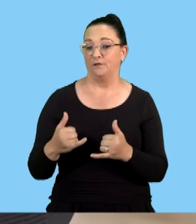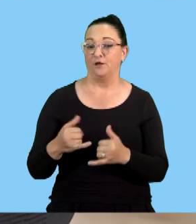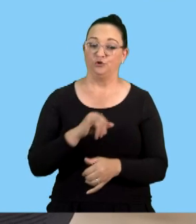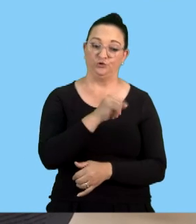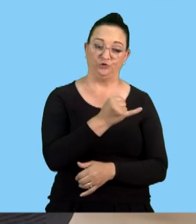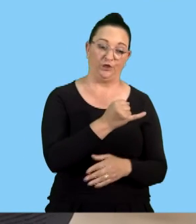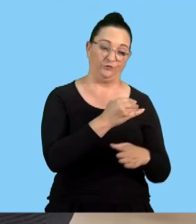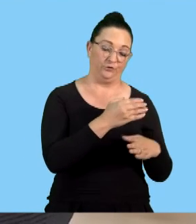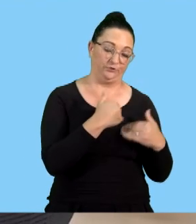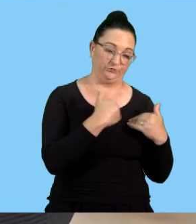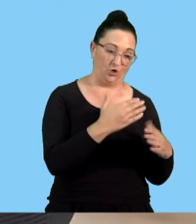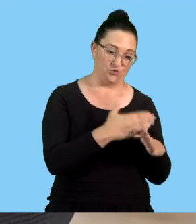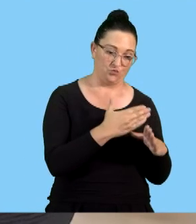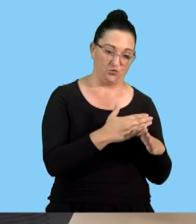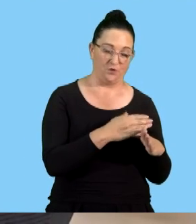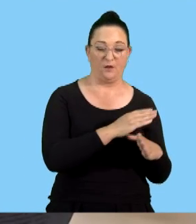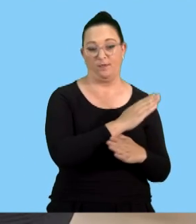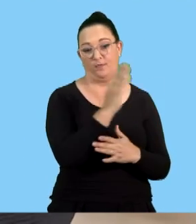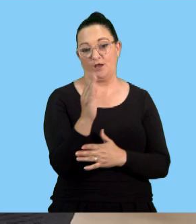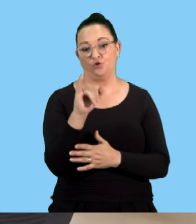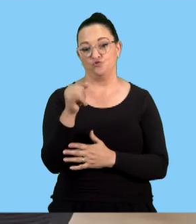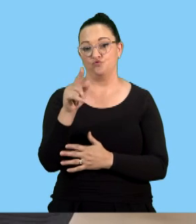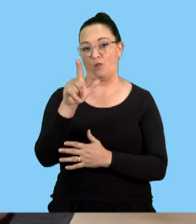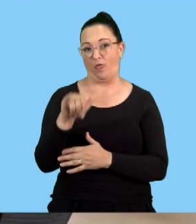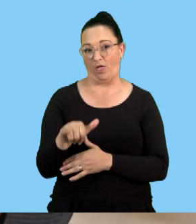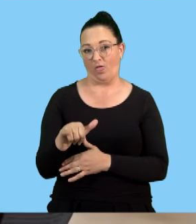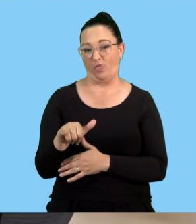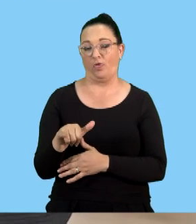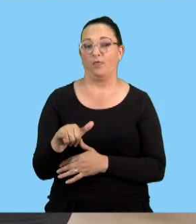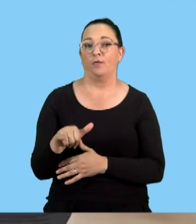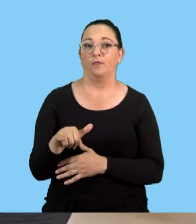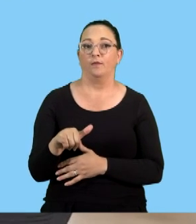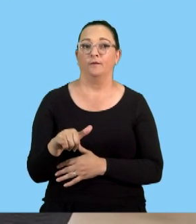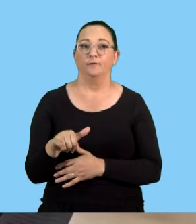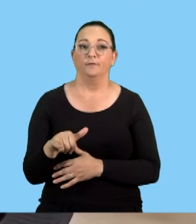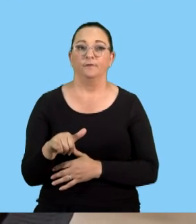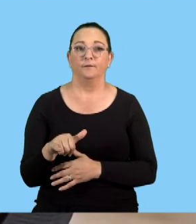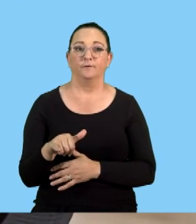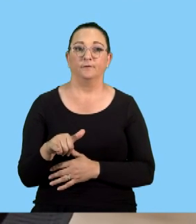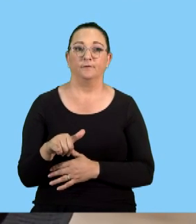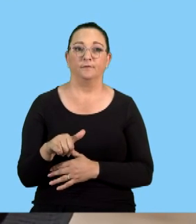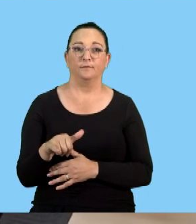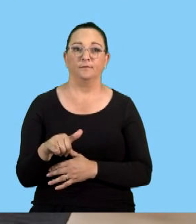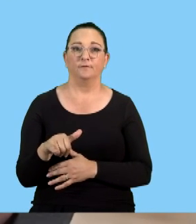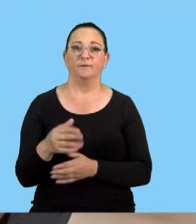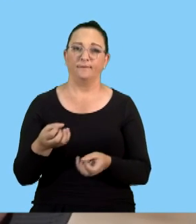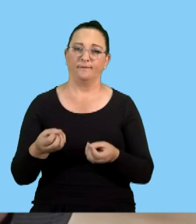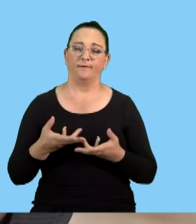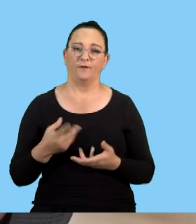in January and now it's June, you can only, or July rather, and then you can only render in